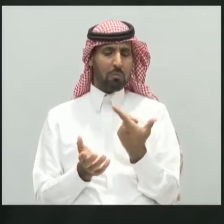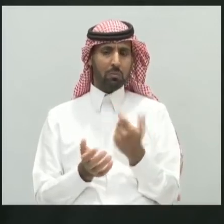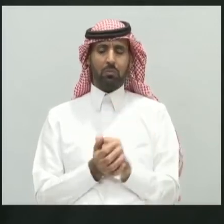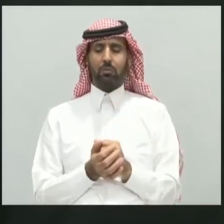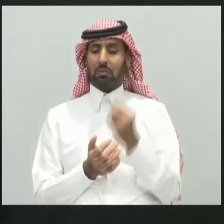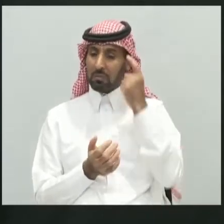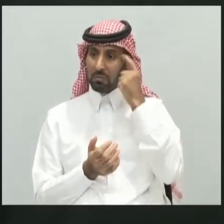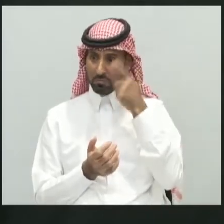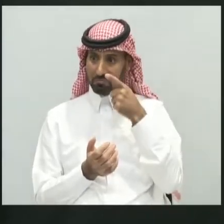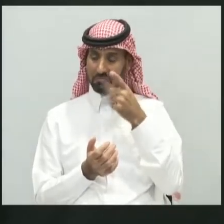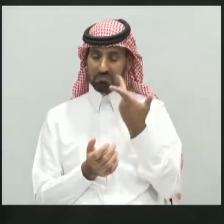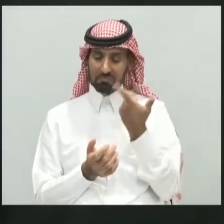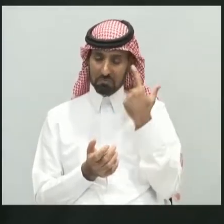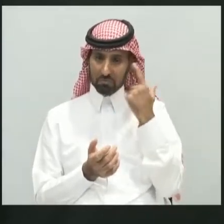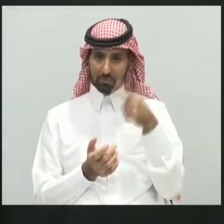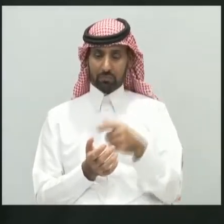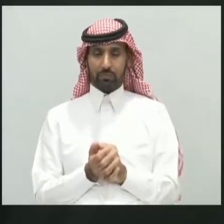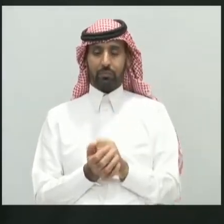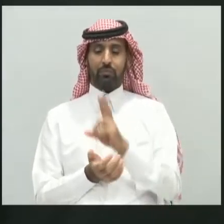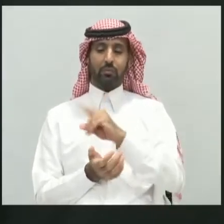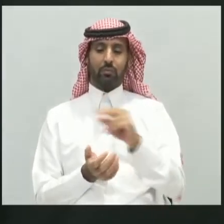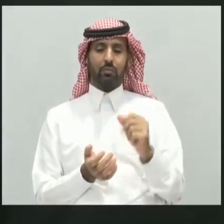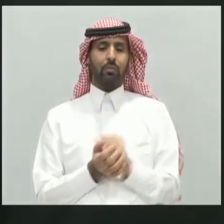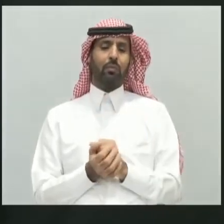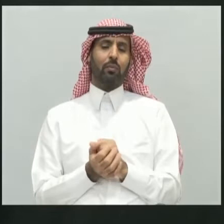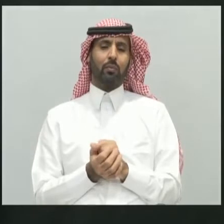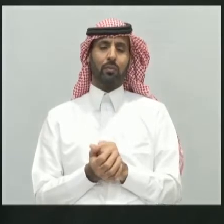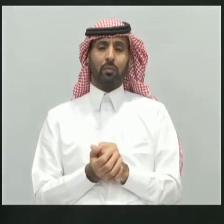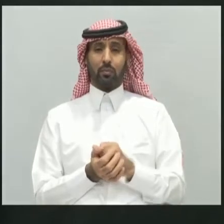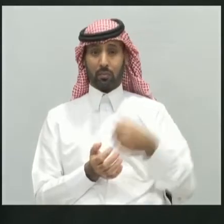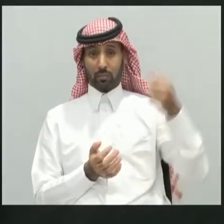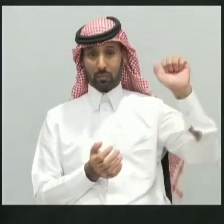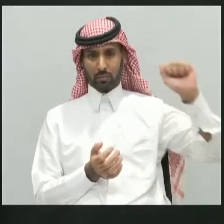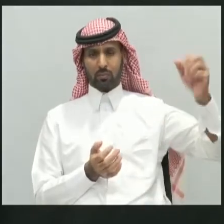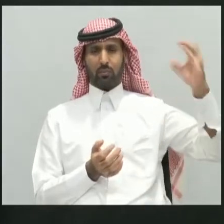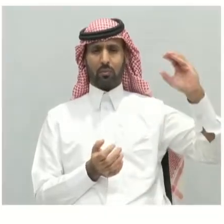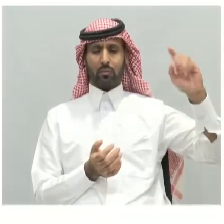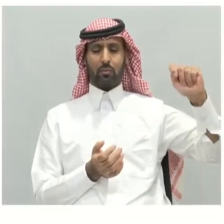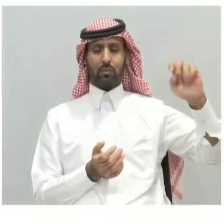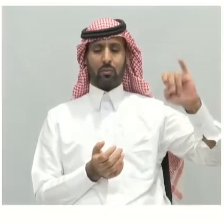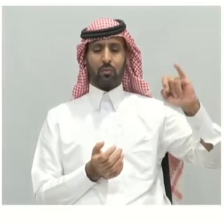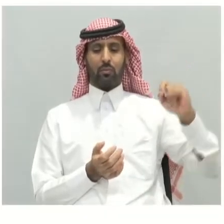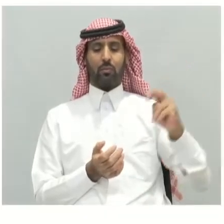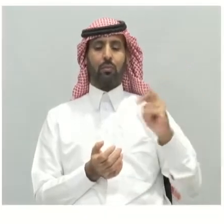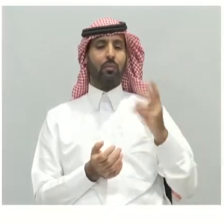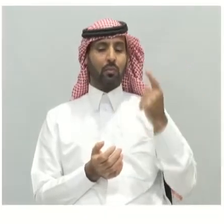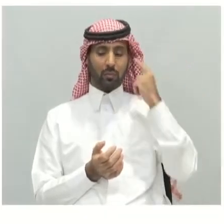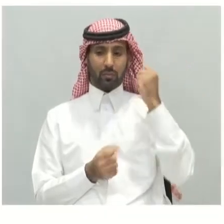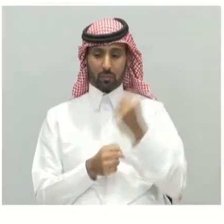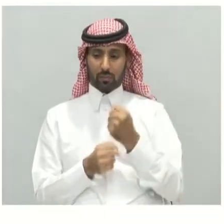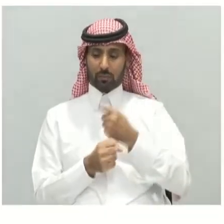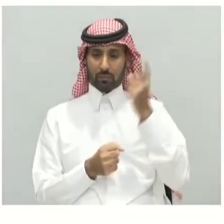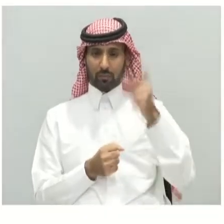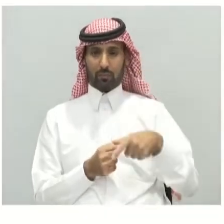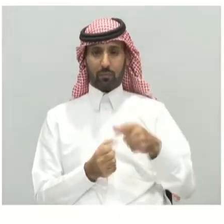the same. Passive voice, active voice. Al passive, when we don't know who did the action, who